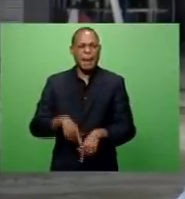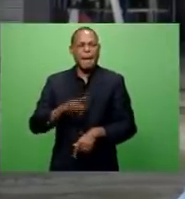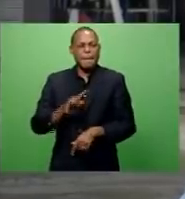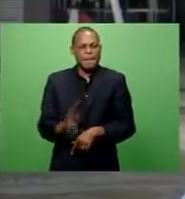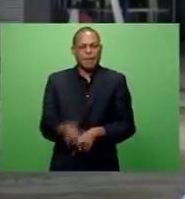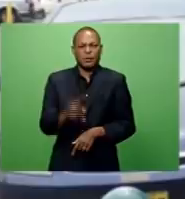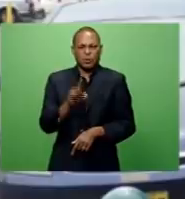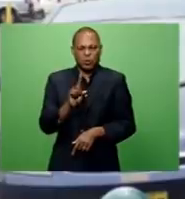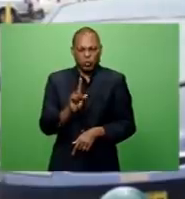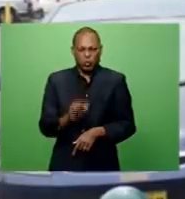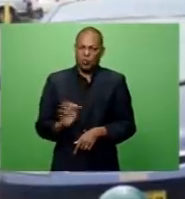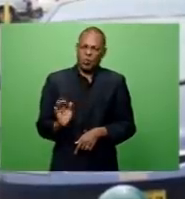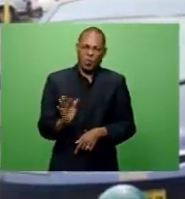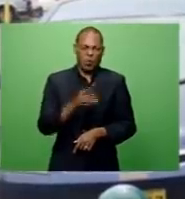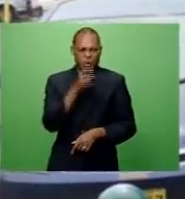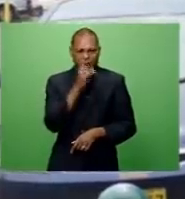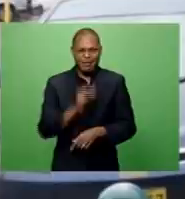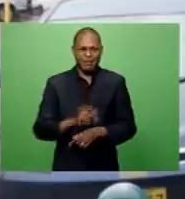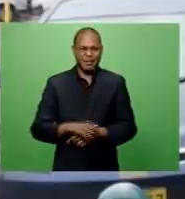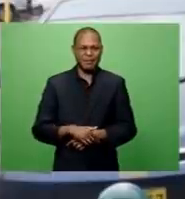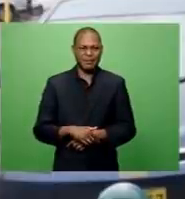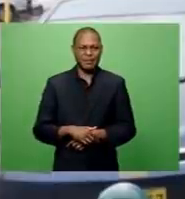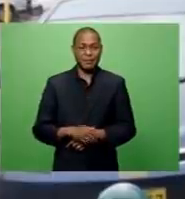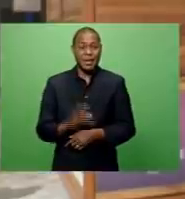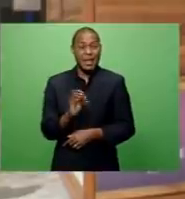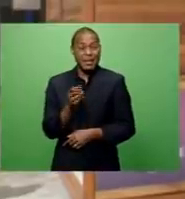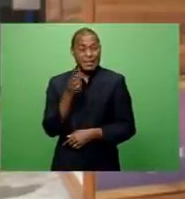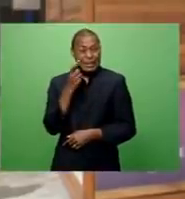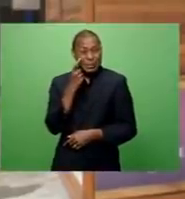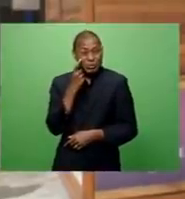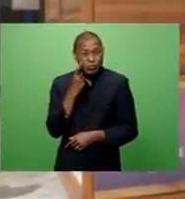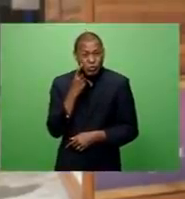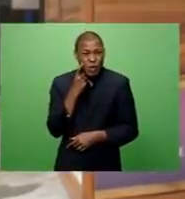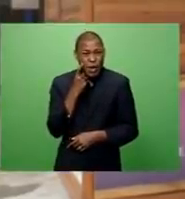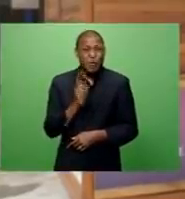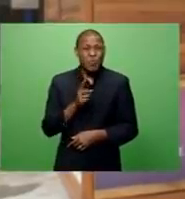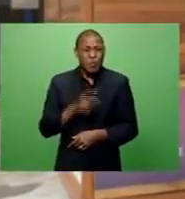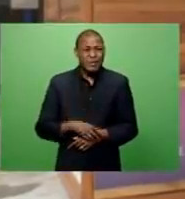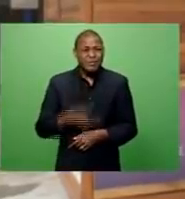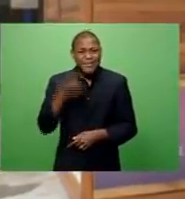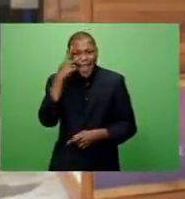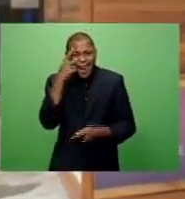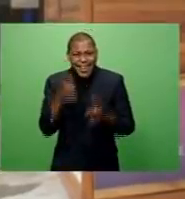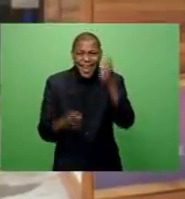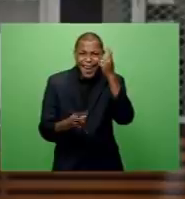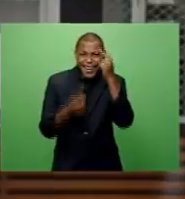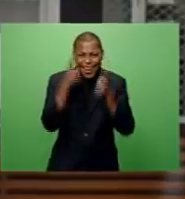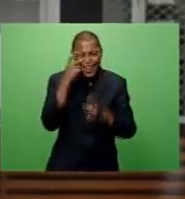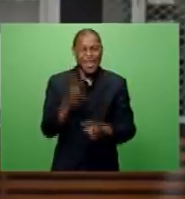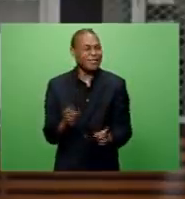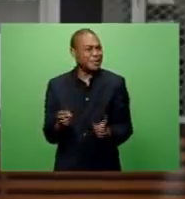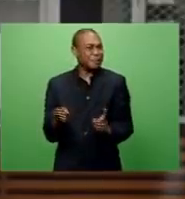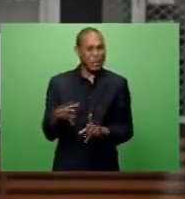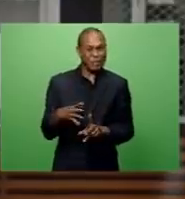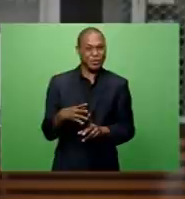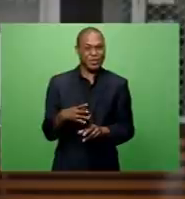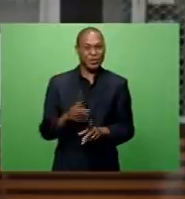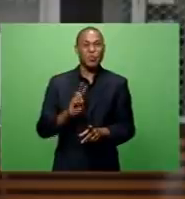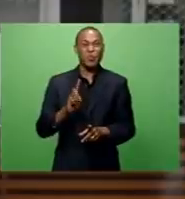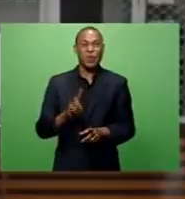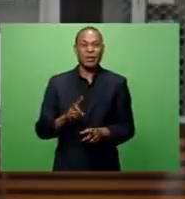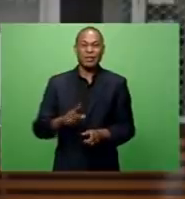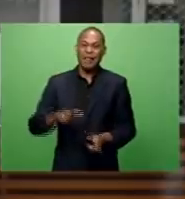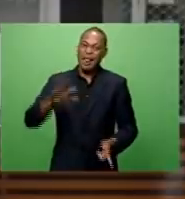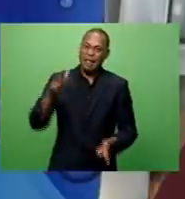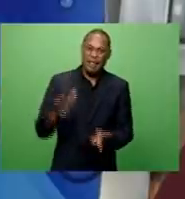stay afloat. Some of them have tried to come out with very innovative local market specials. They have reduced their prices, I know, as